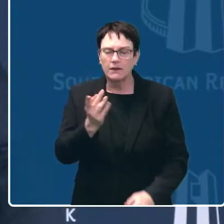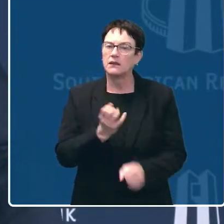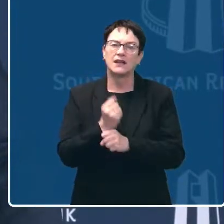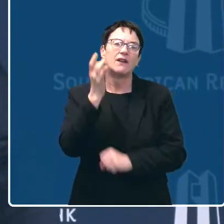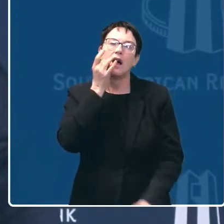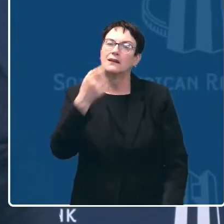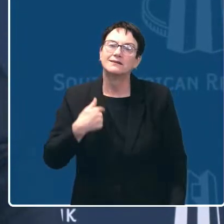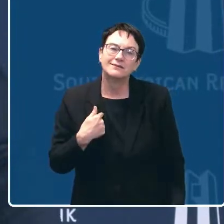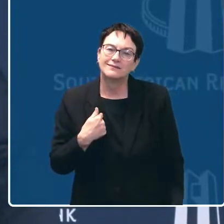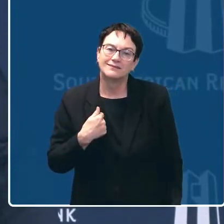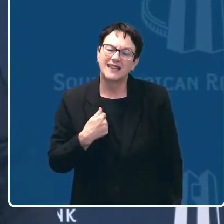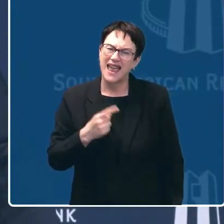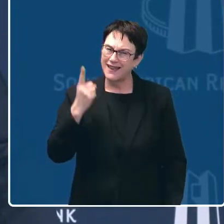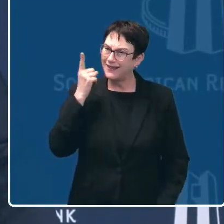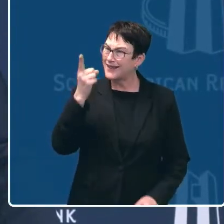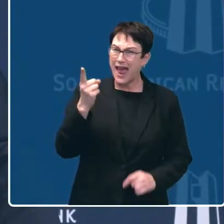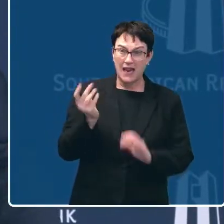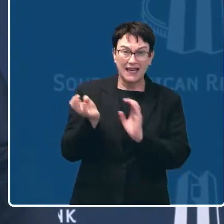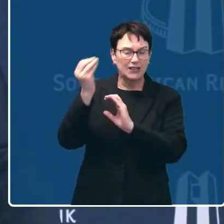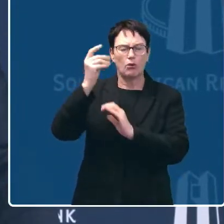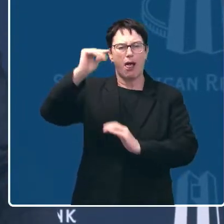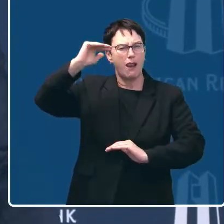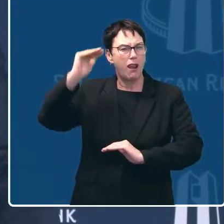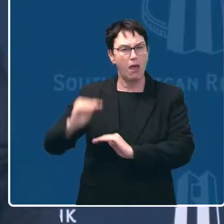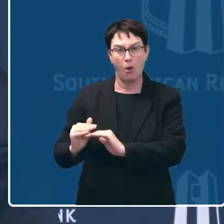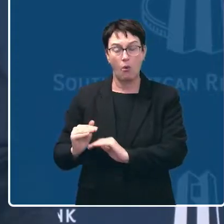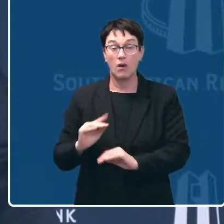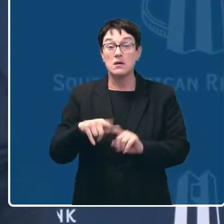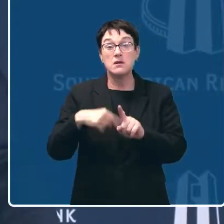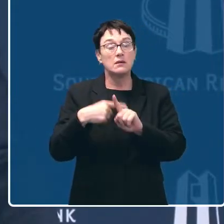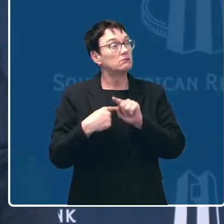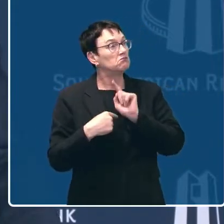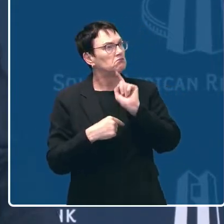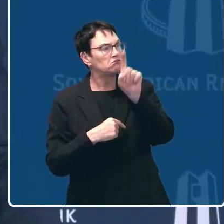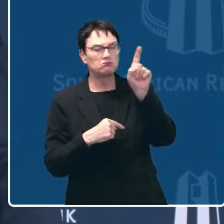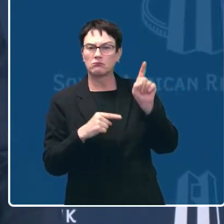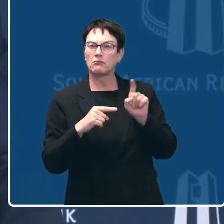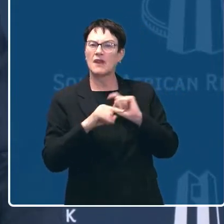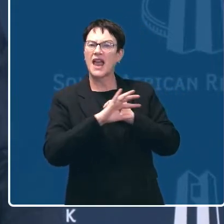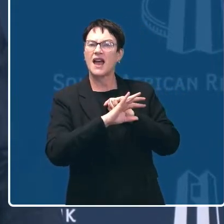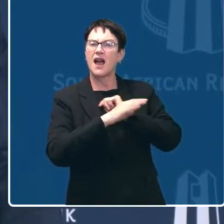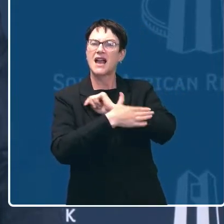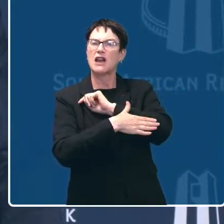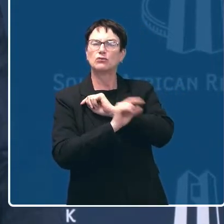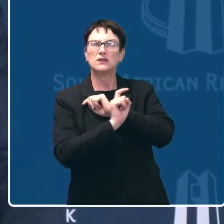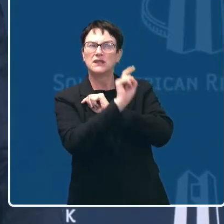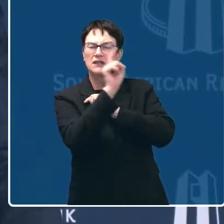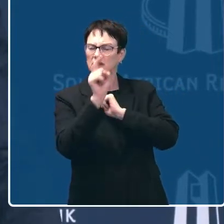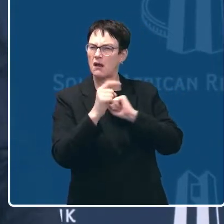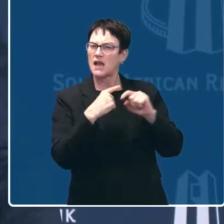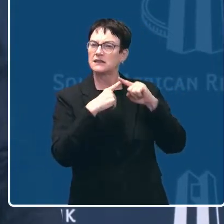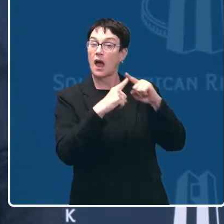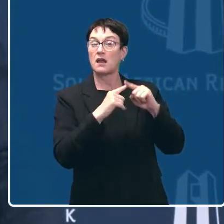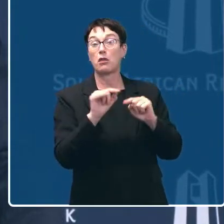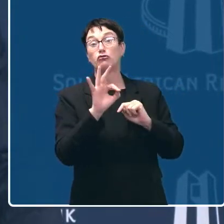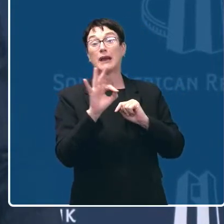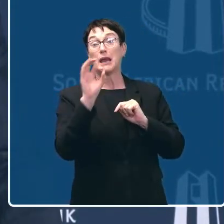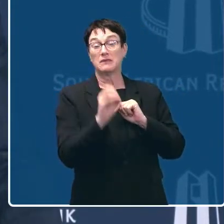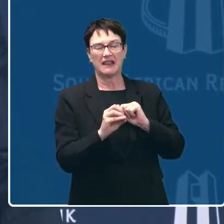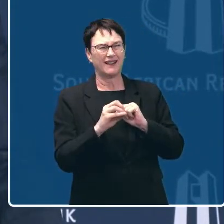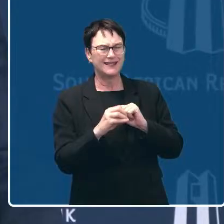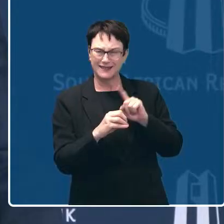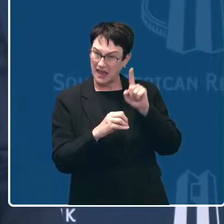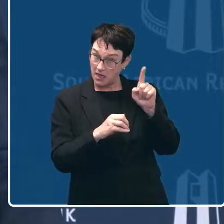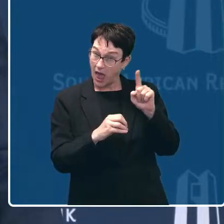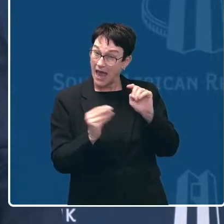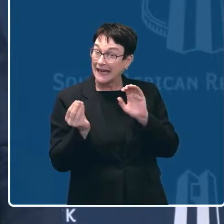the countries that are targeting 3% are having lower interest rates. Let's get the drift. The higher the